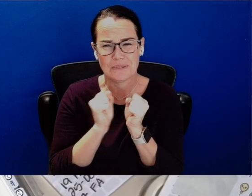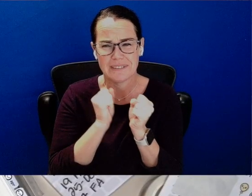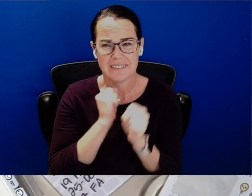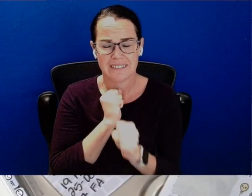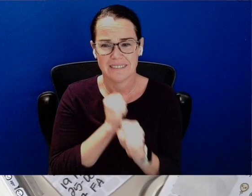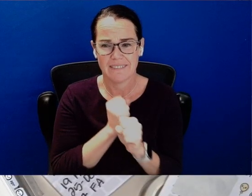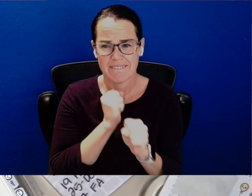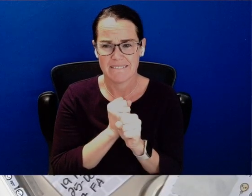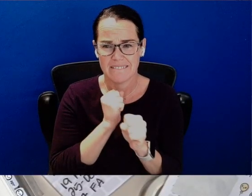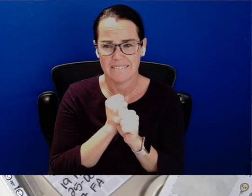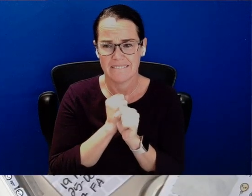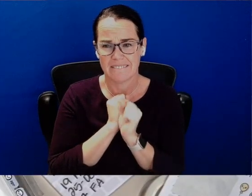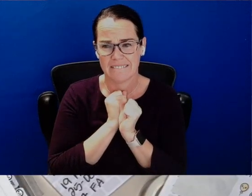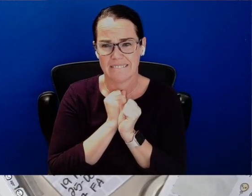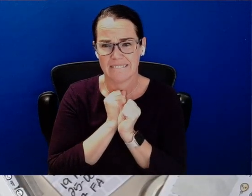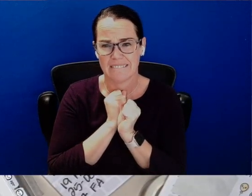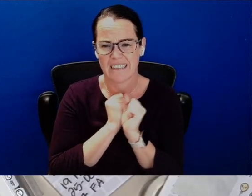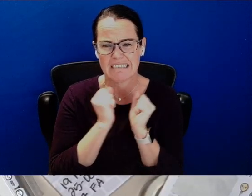Oh.